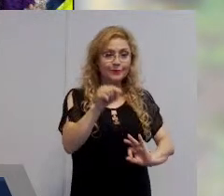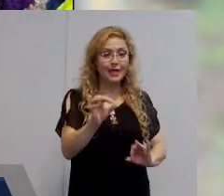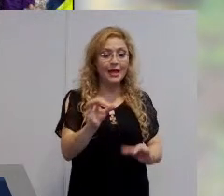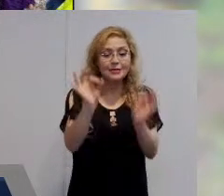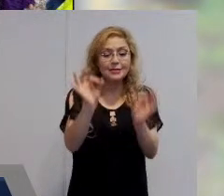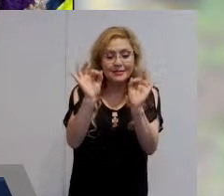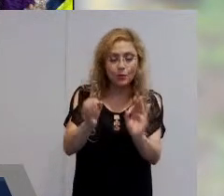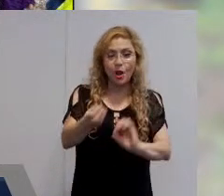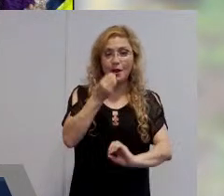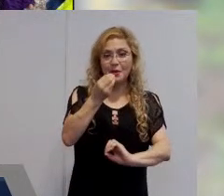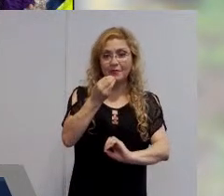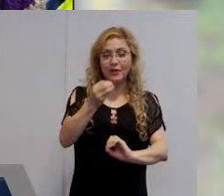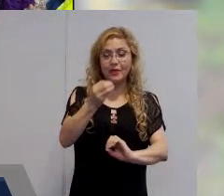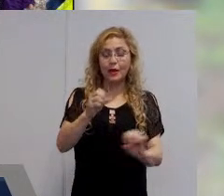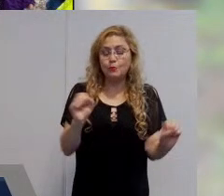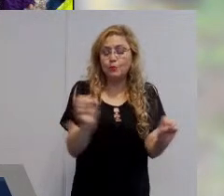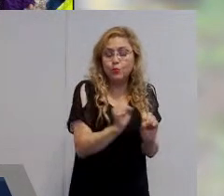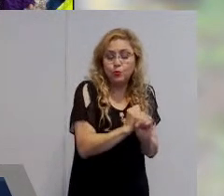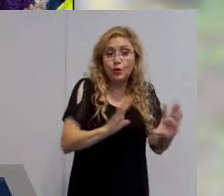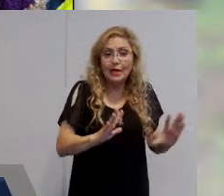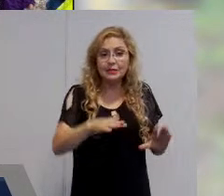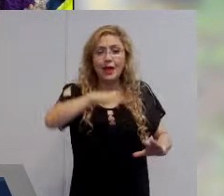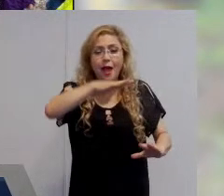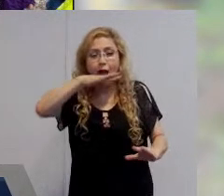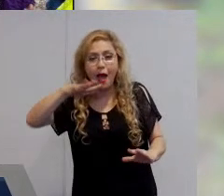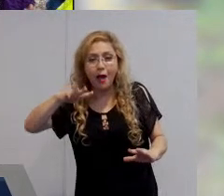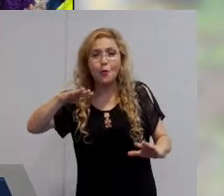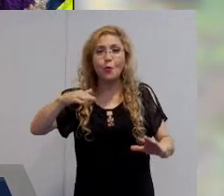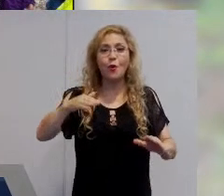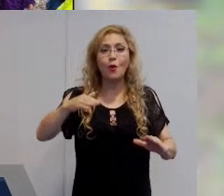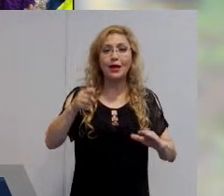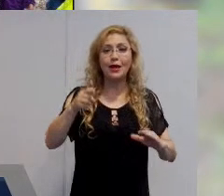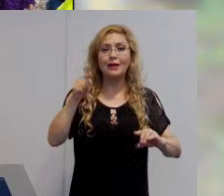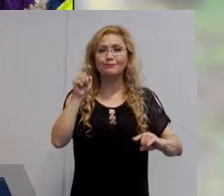there, food safety, the water drought.